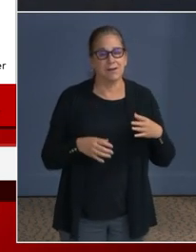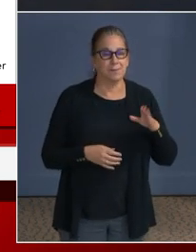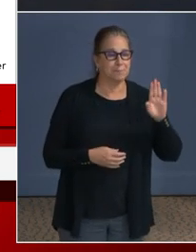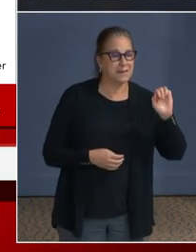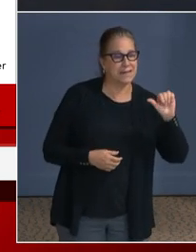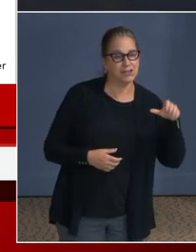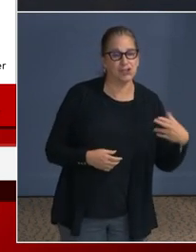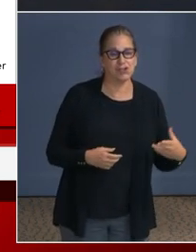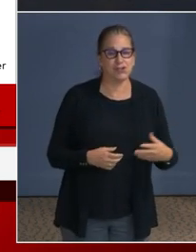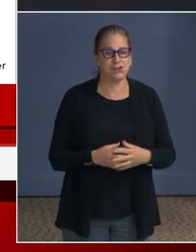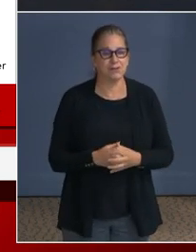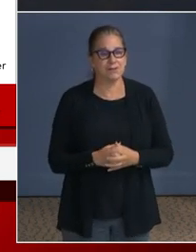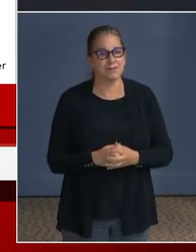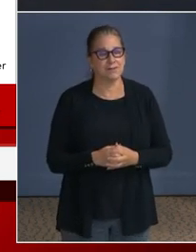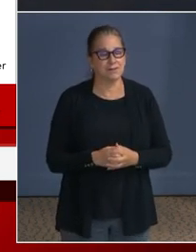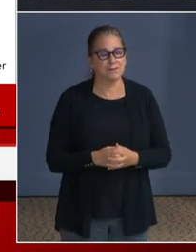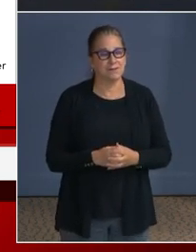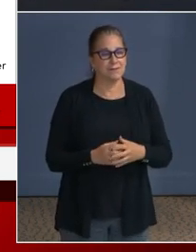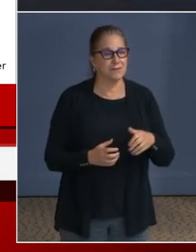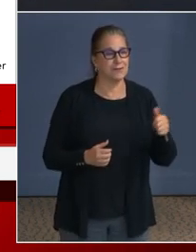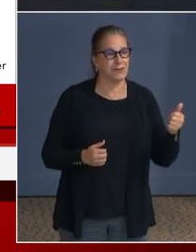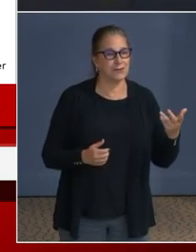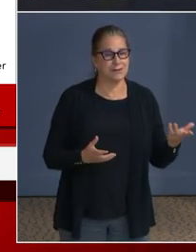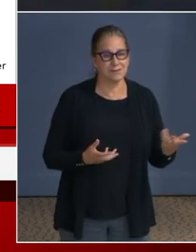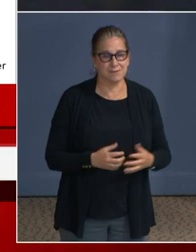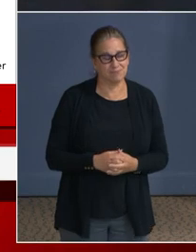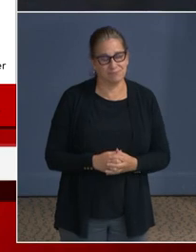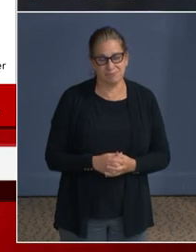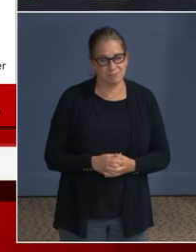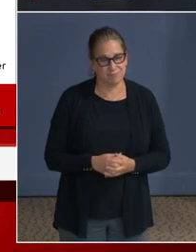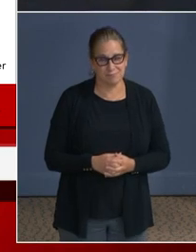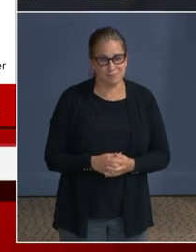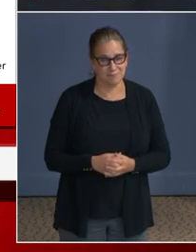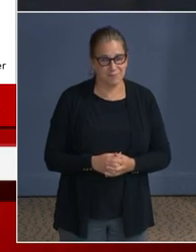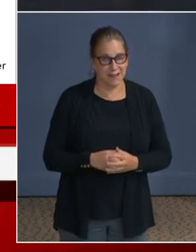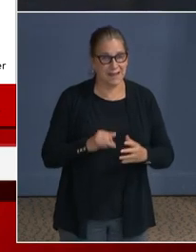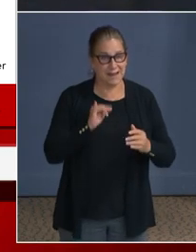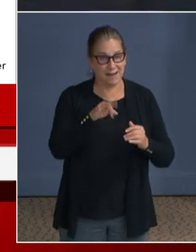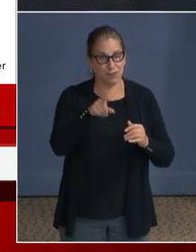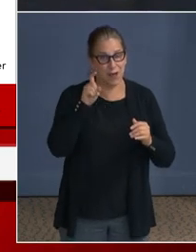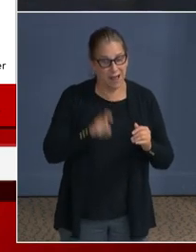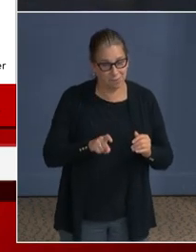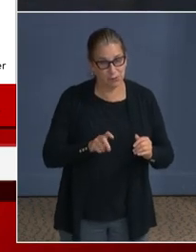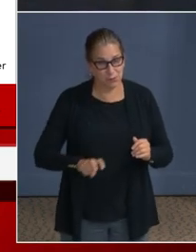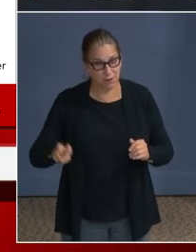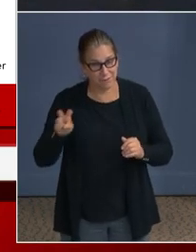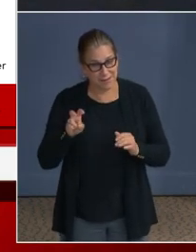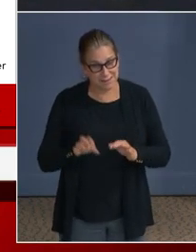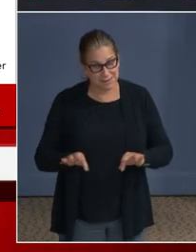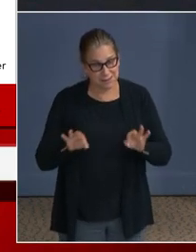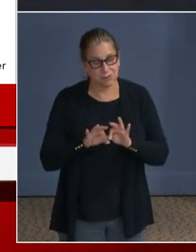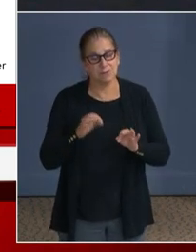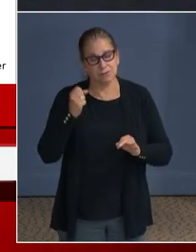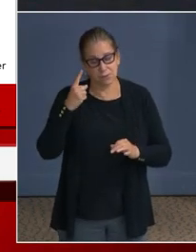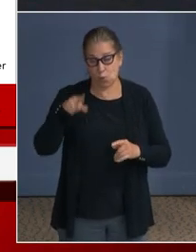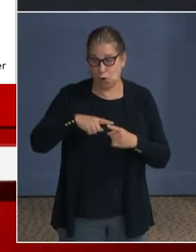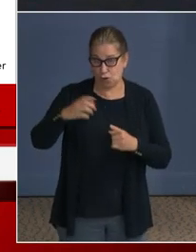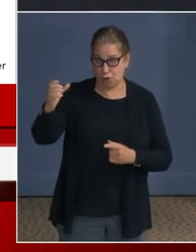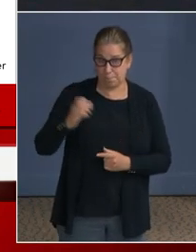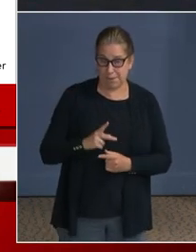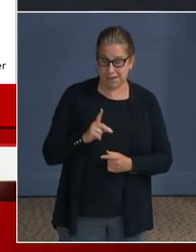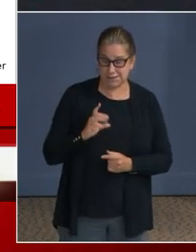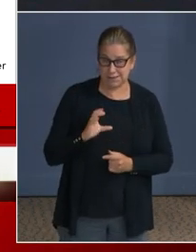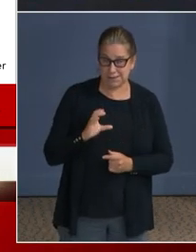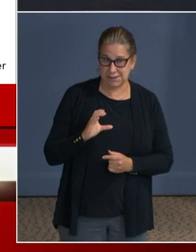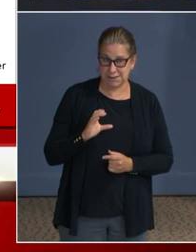conferences. If your travel is essential, when you come back to DC, we still ask